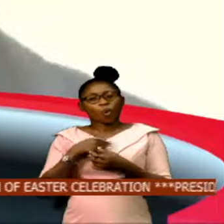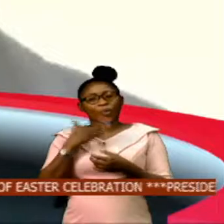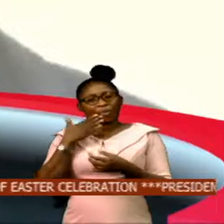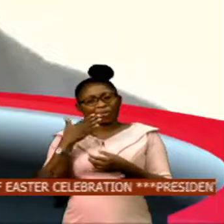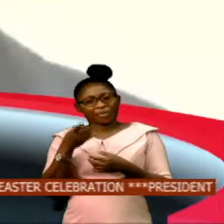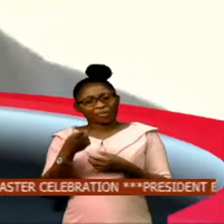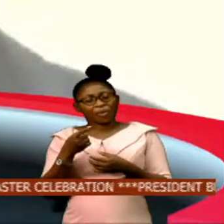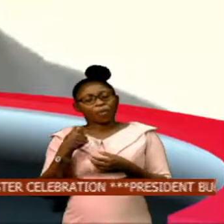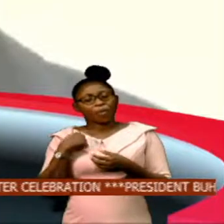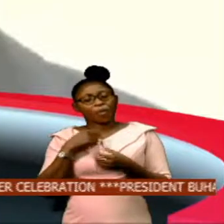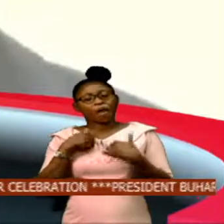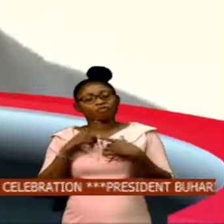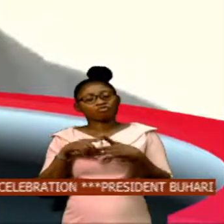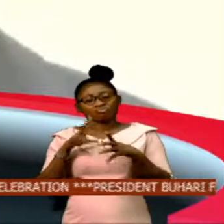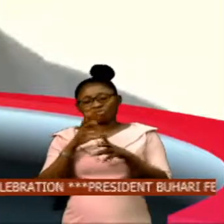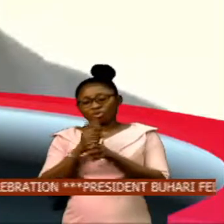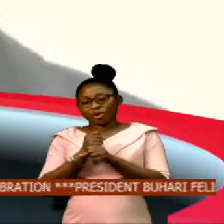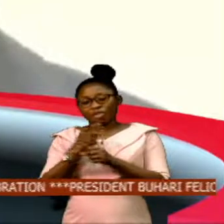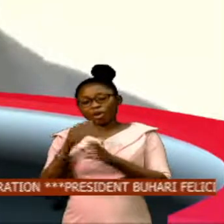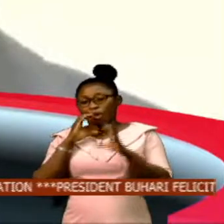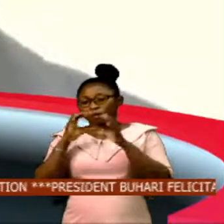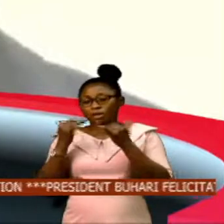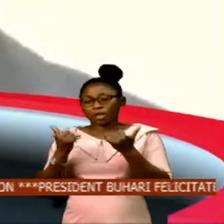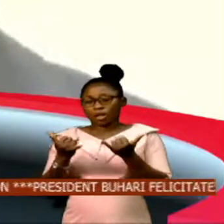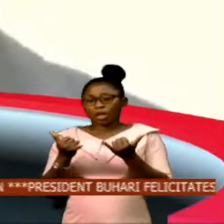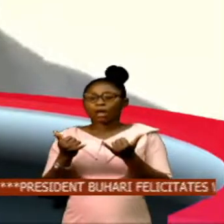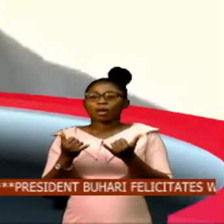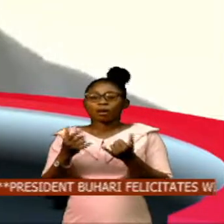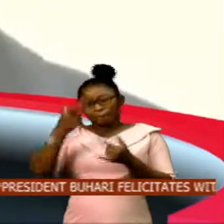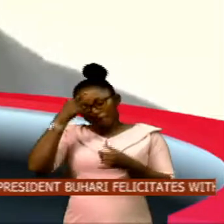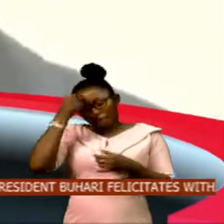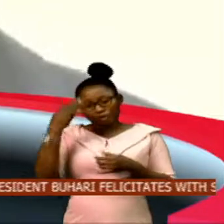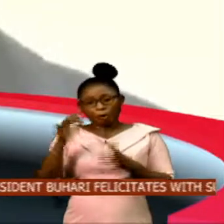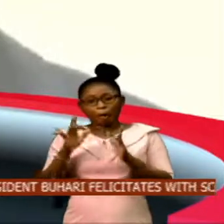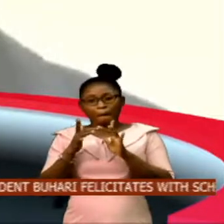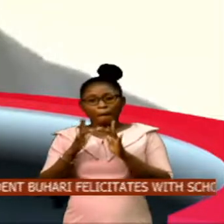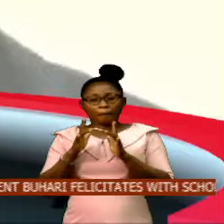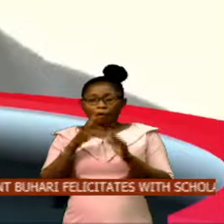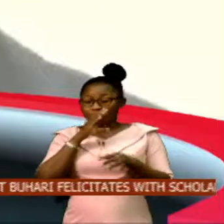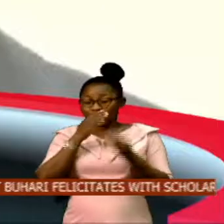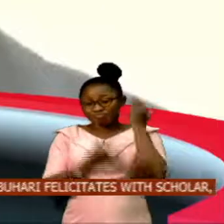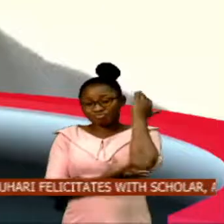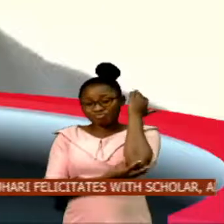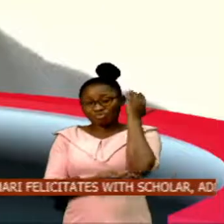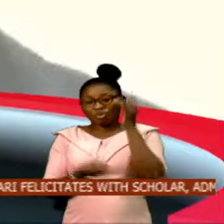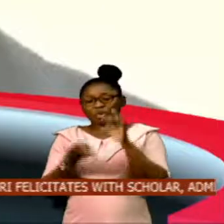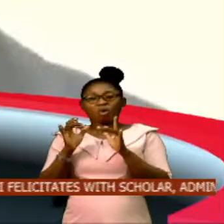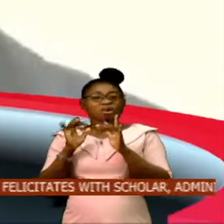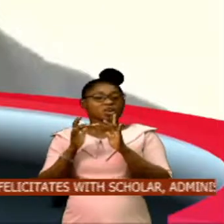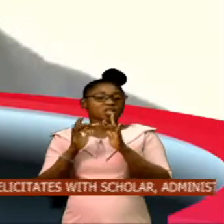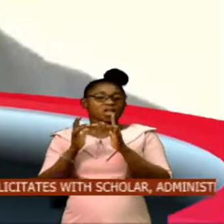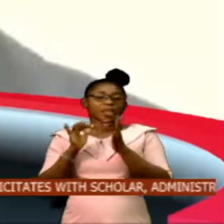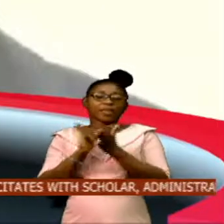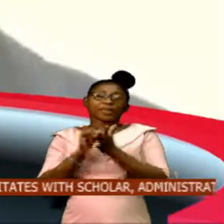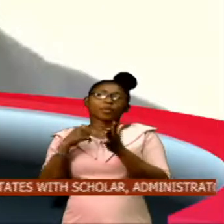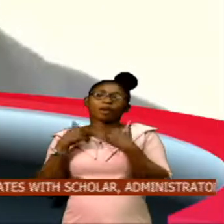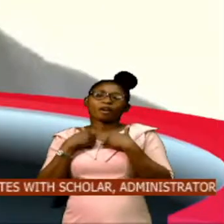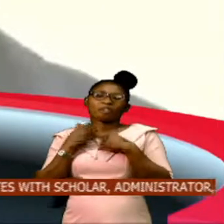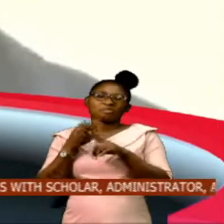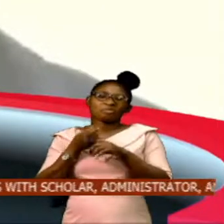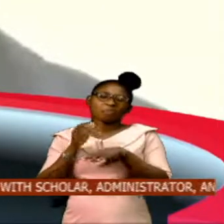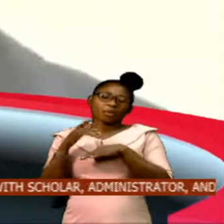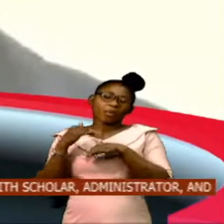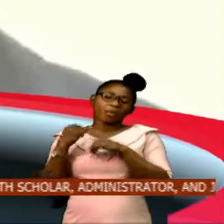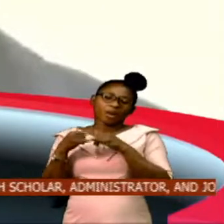We thank you. We have to wrap up the conversation here because of poor signals that we're getting, I think, from